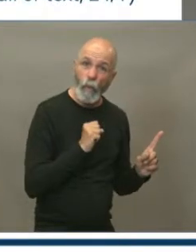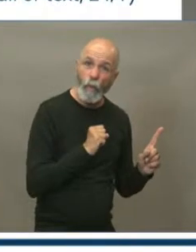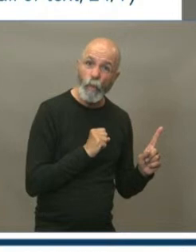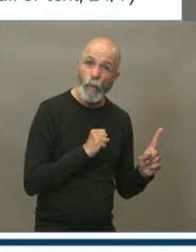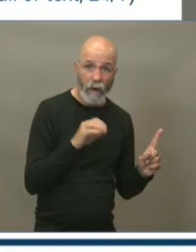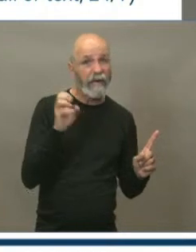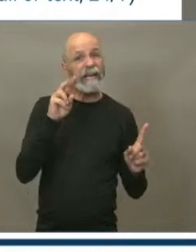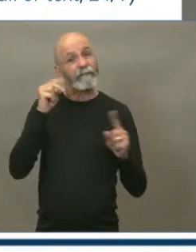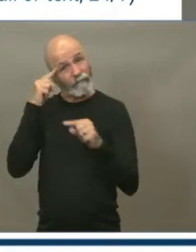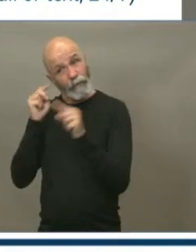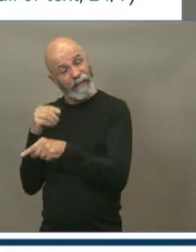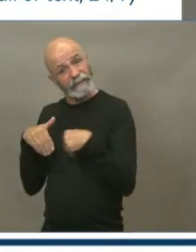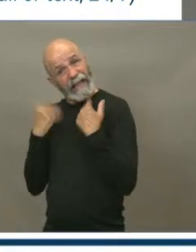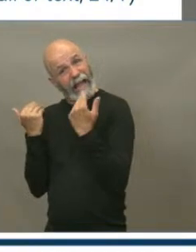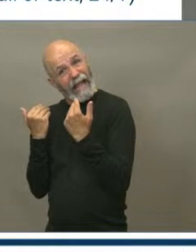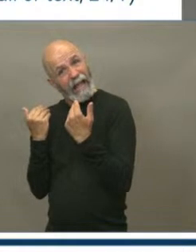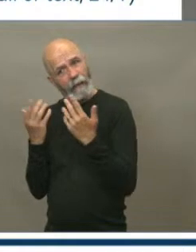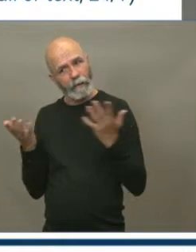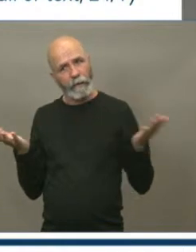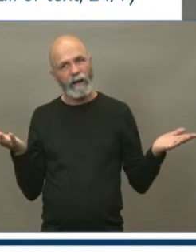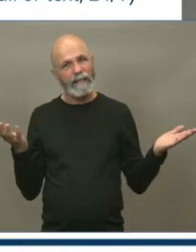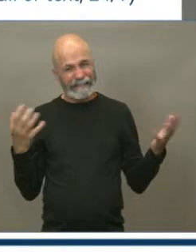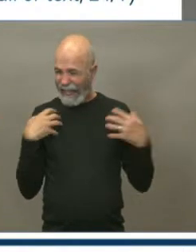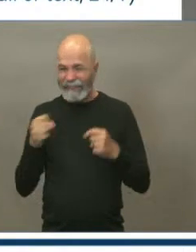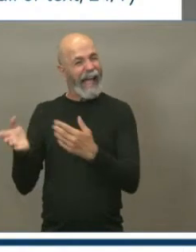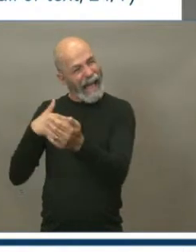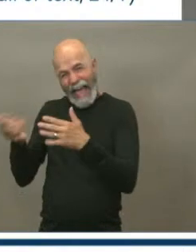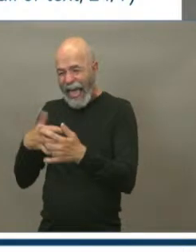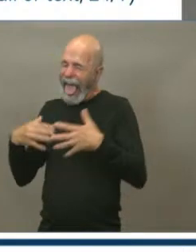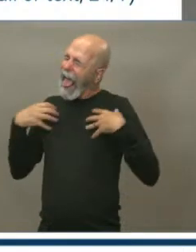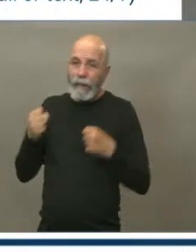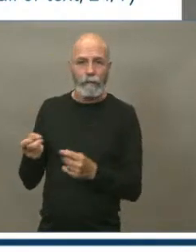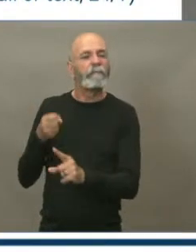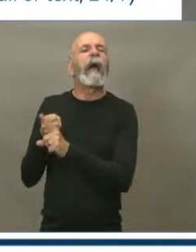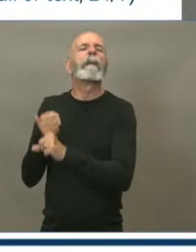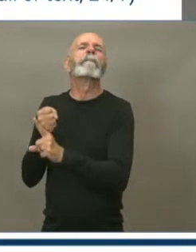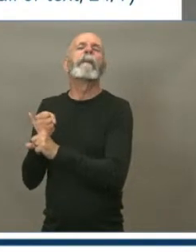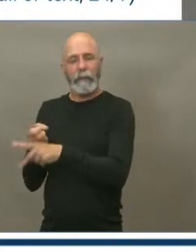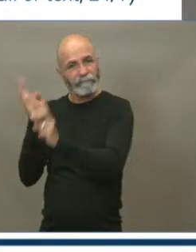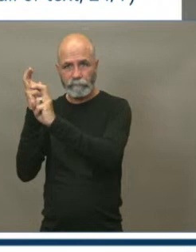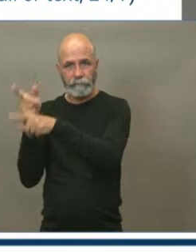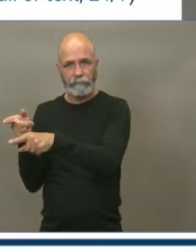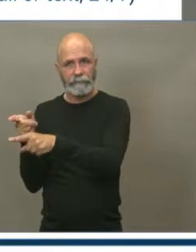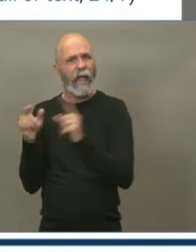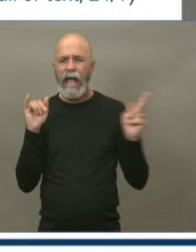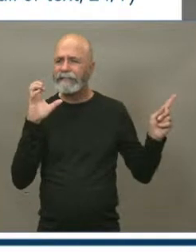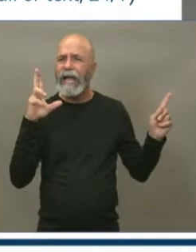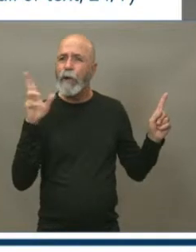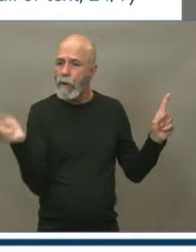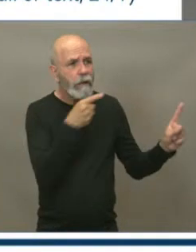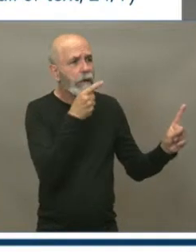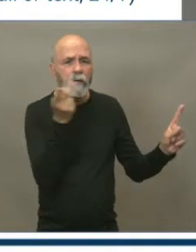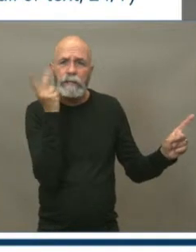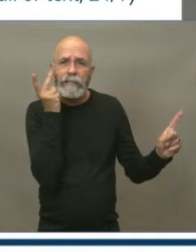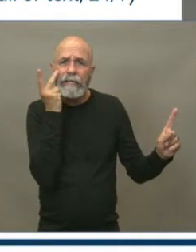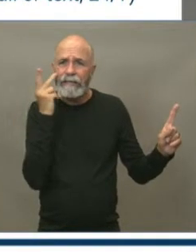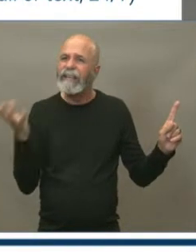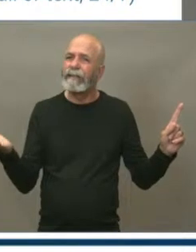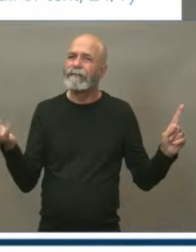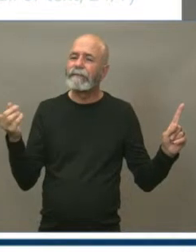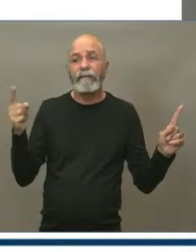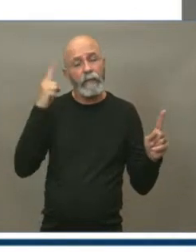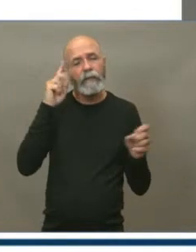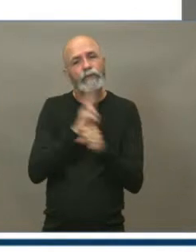many young, previously healthy people who are ending up very sick and ending up in the ICU. People need to understand that and need to